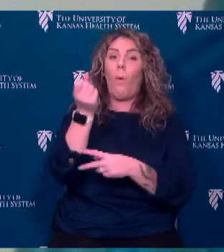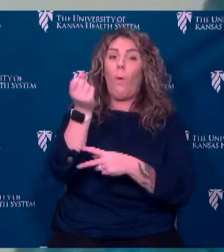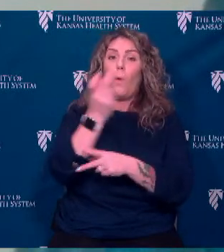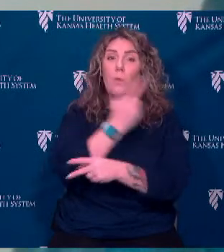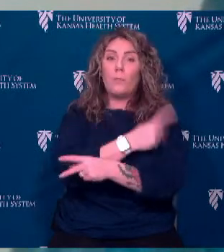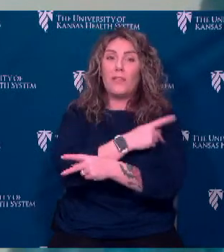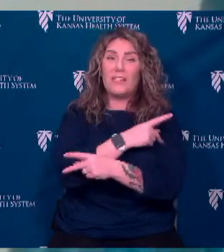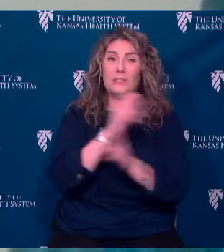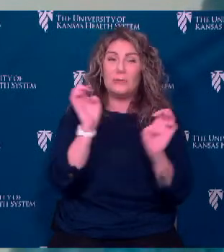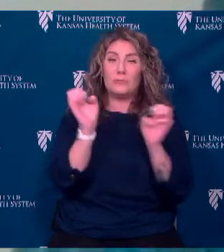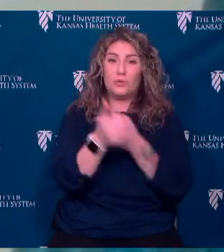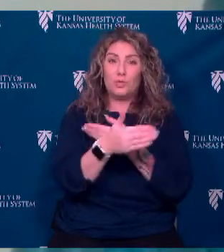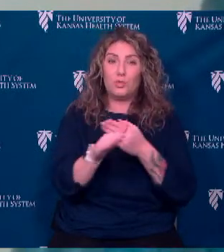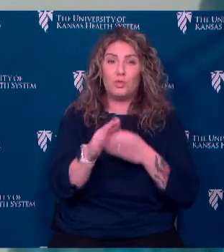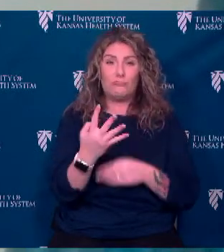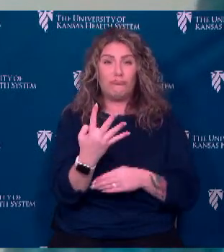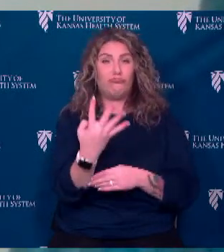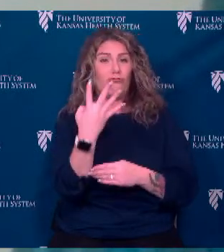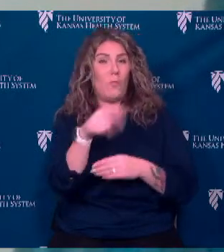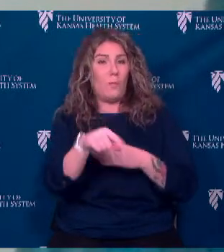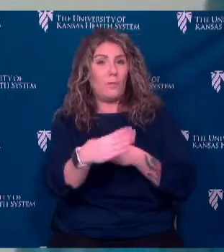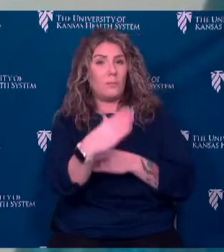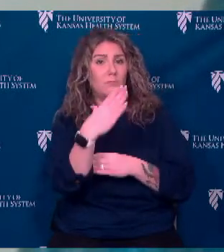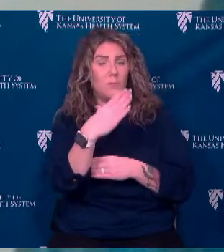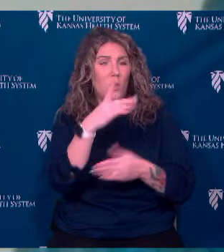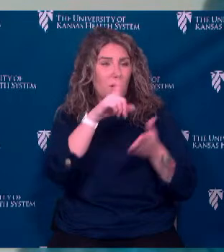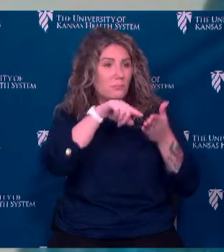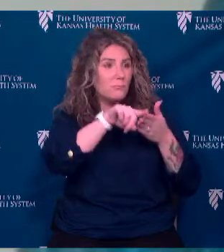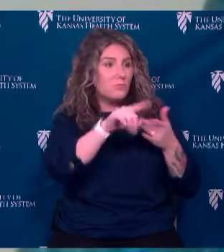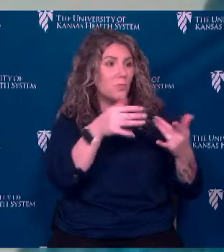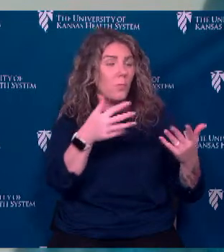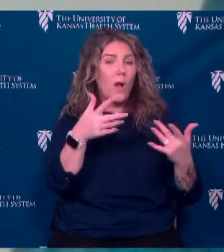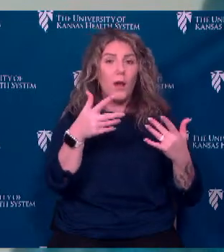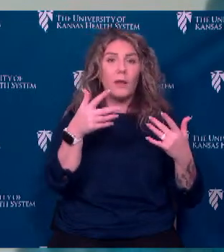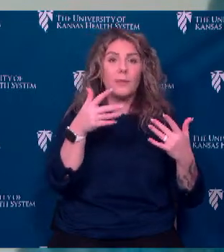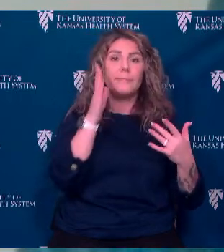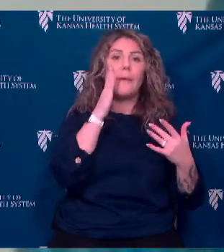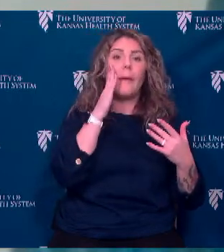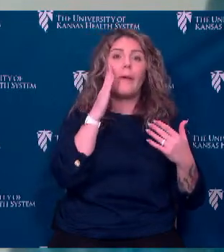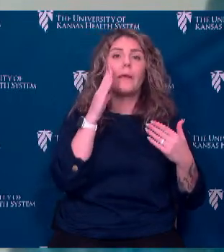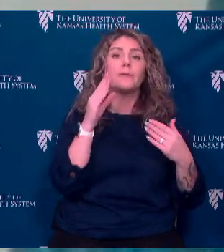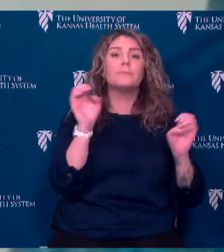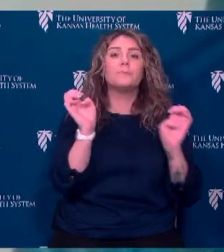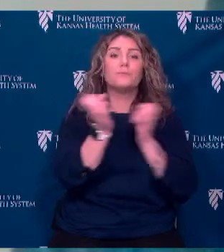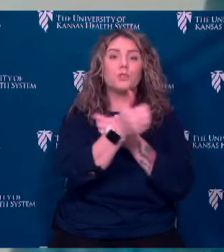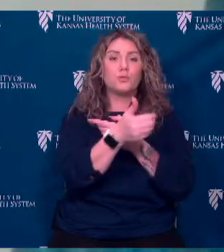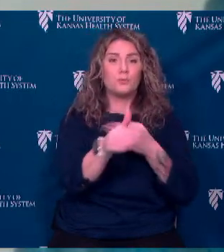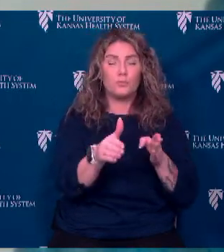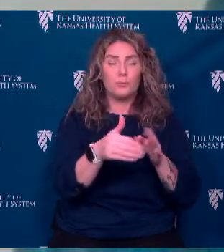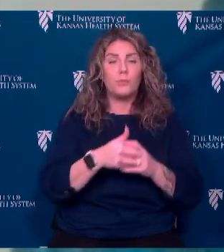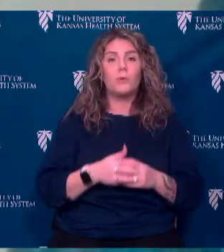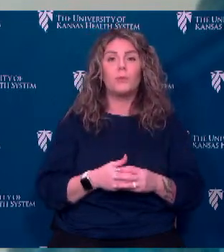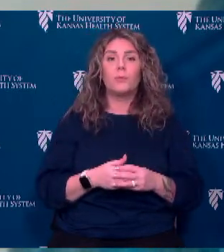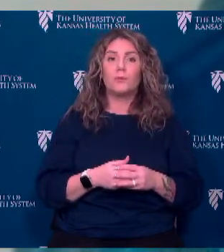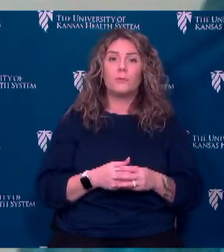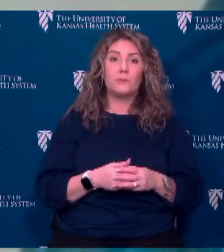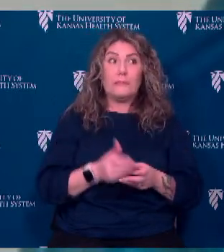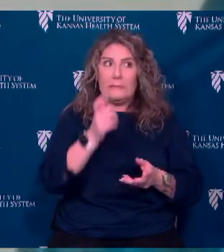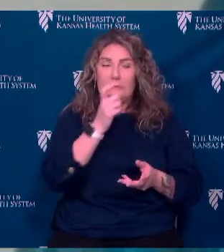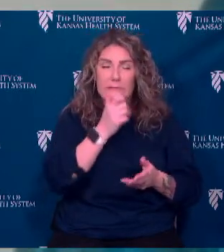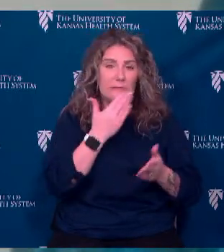there's at least 4 this morning when I checked, waiting for beds in the emergency department. So that's really not a